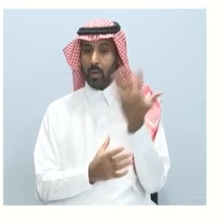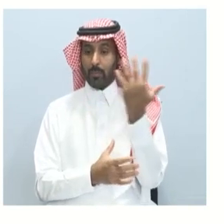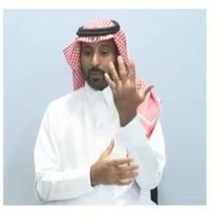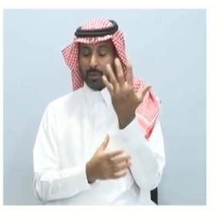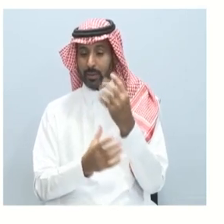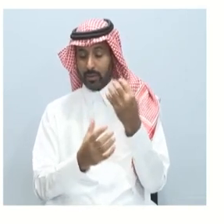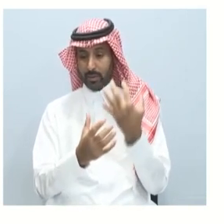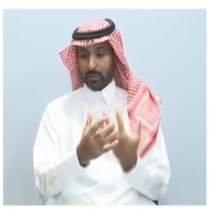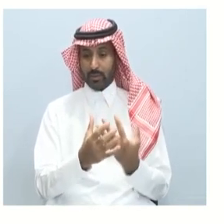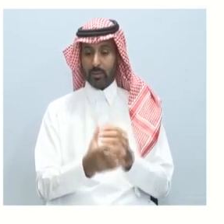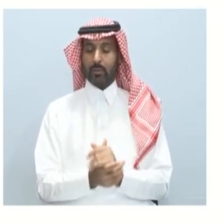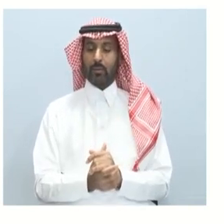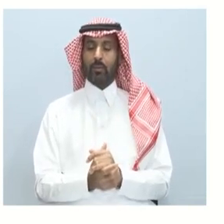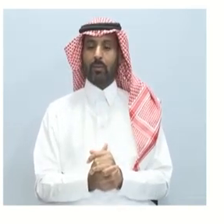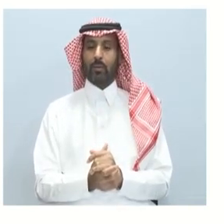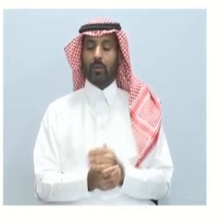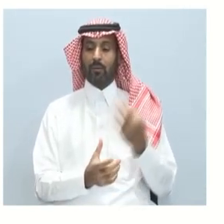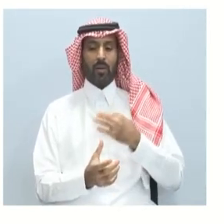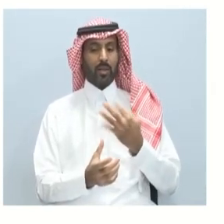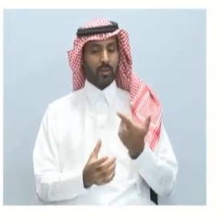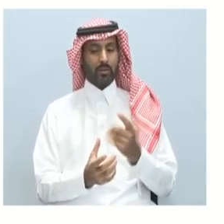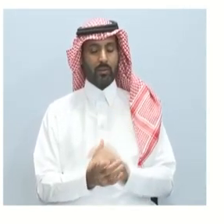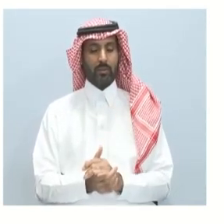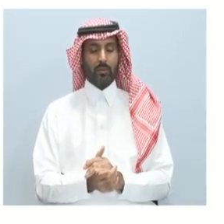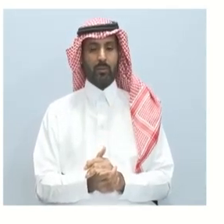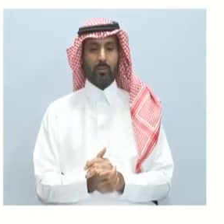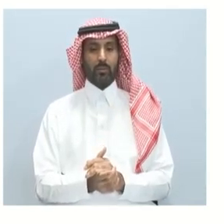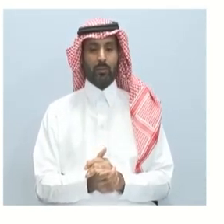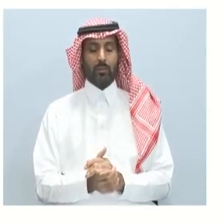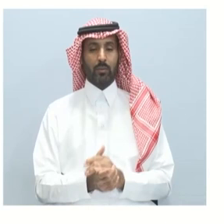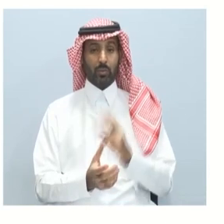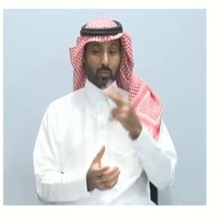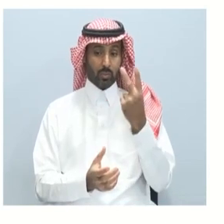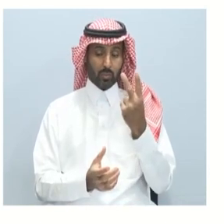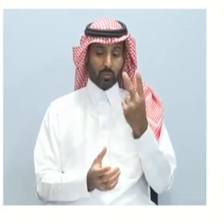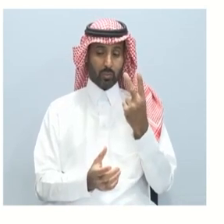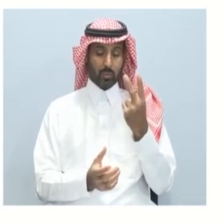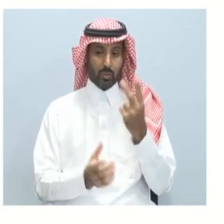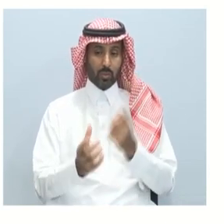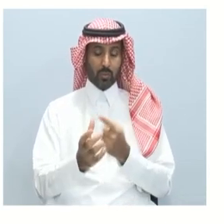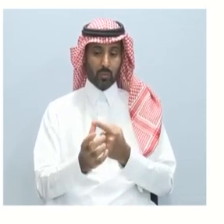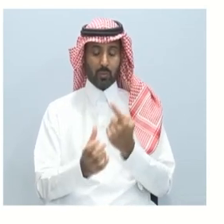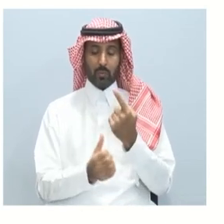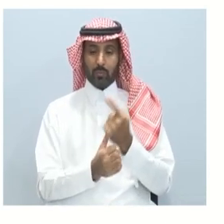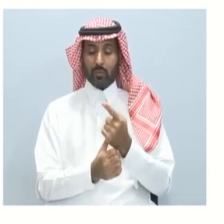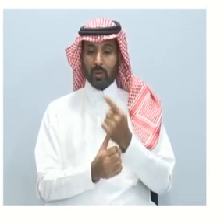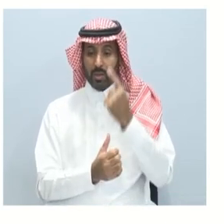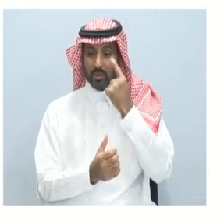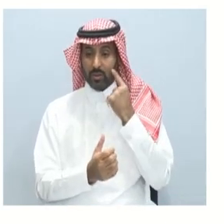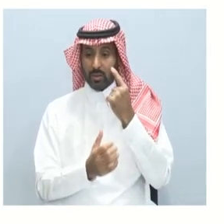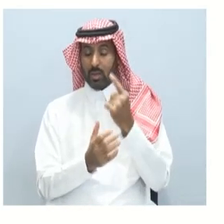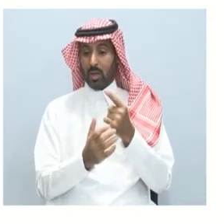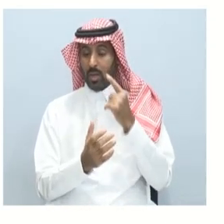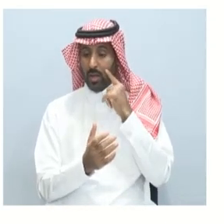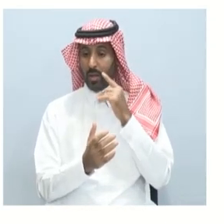together. Now we have the answer is going to be also in two parts. First of all, in this part, we have here living among